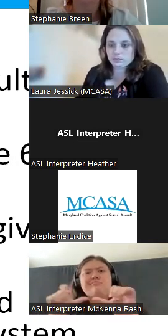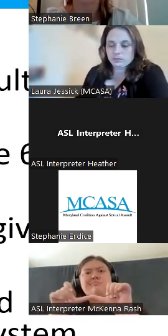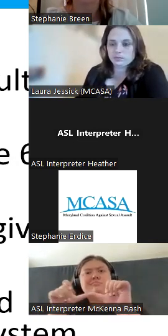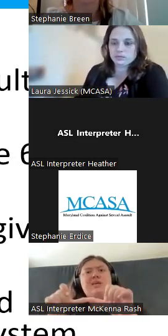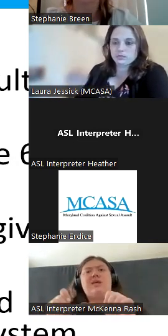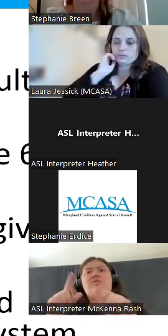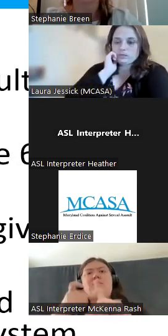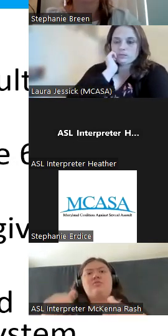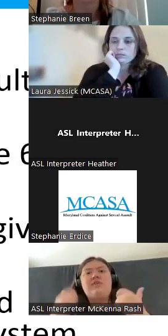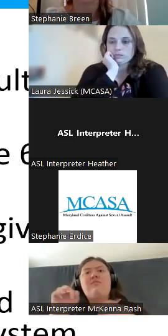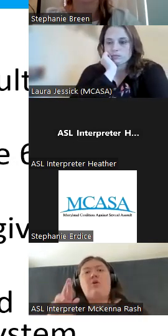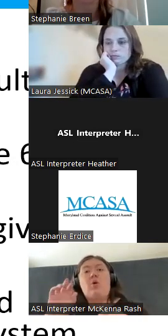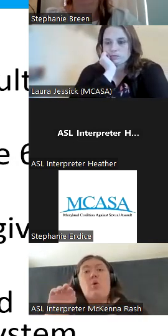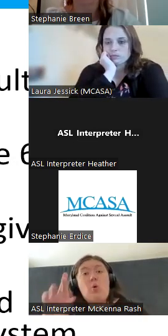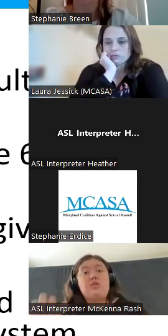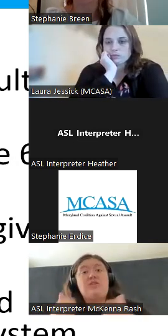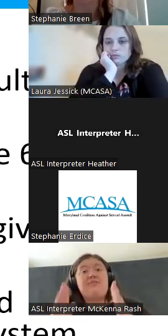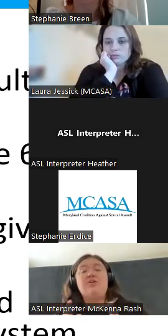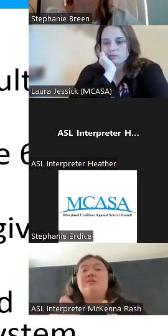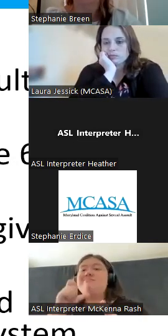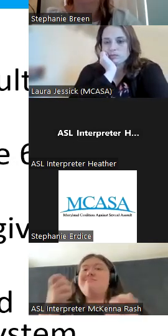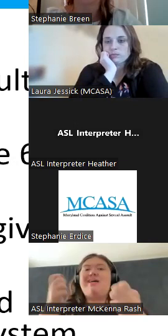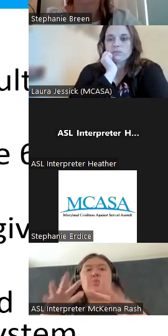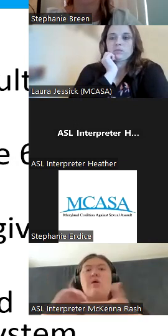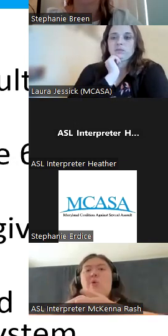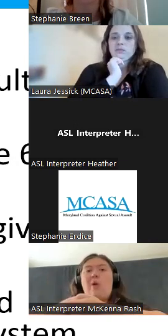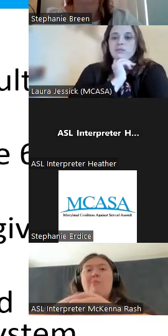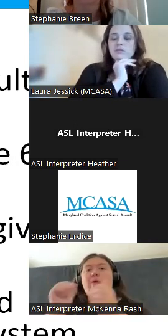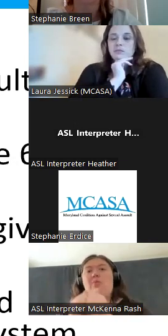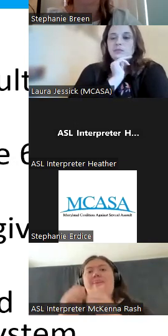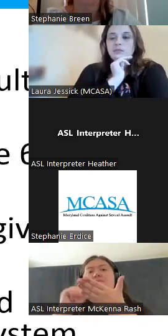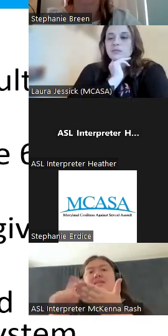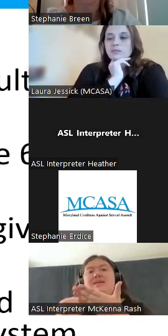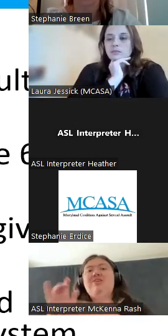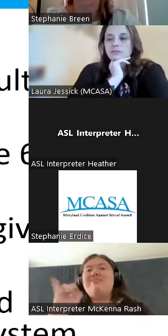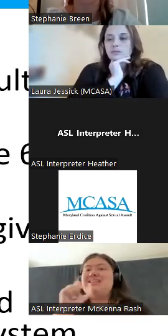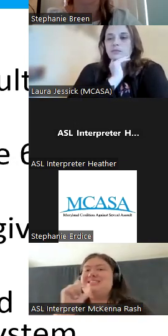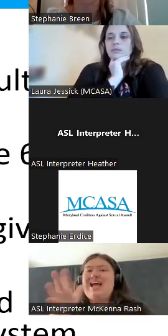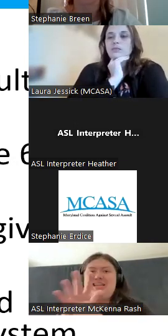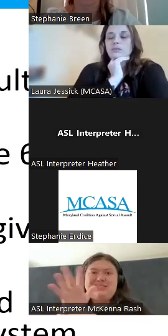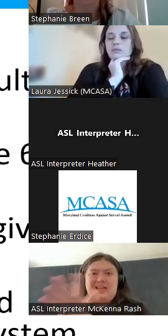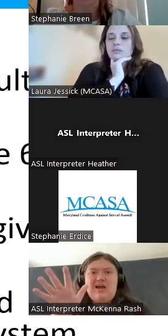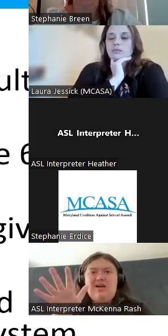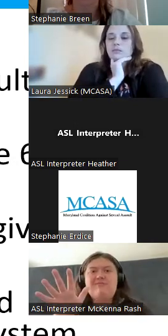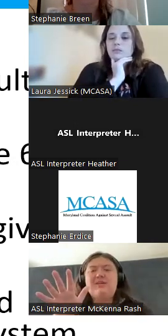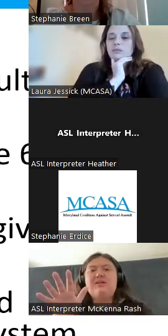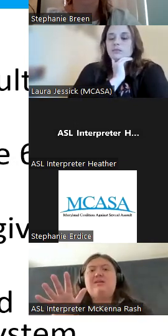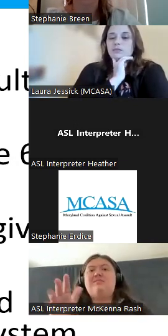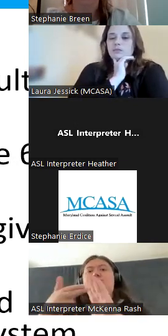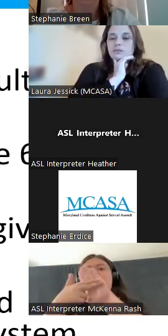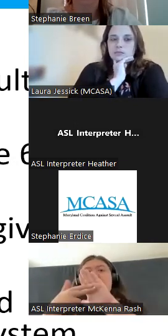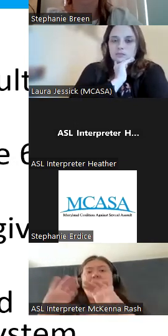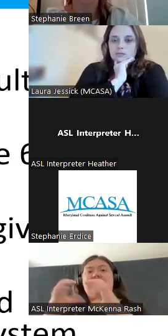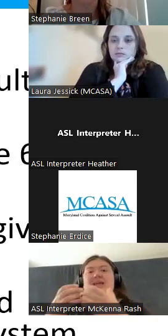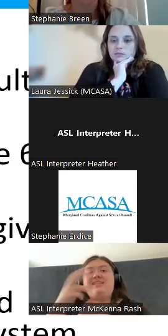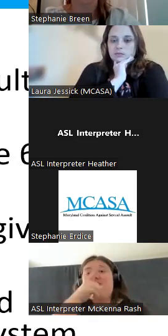the survivor is refusing to cooperate with the investigation, that is not enough to classify a case as false,